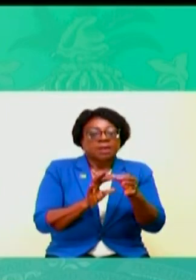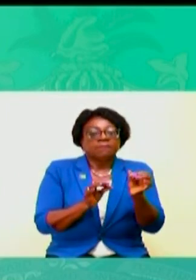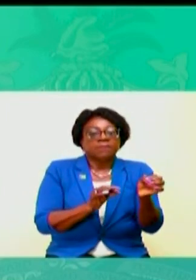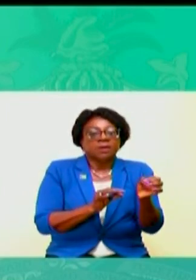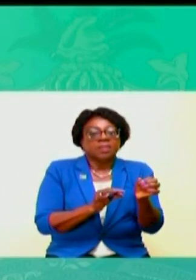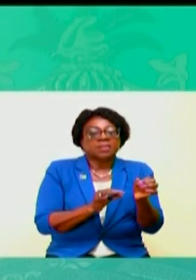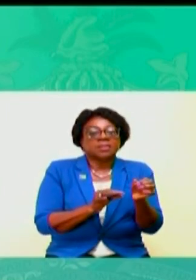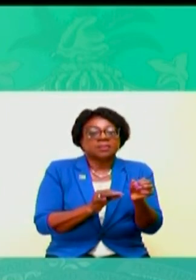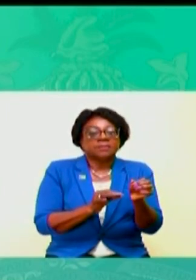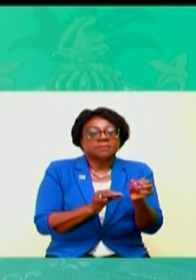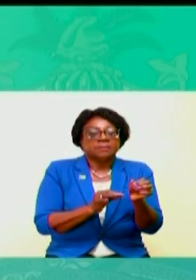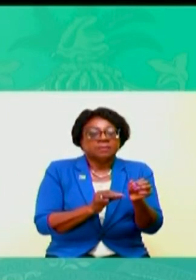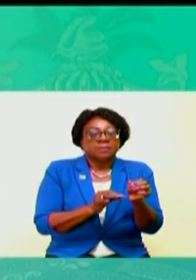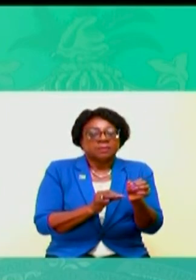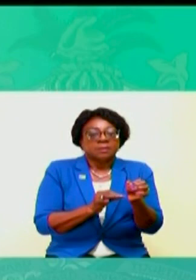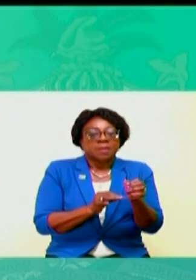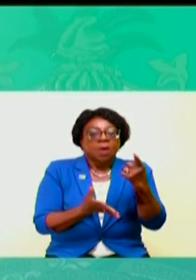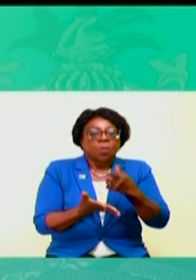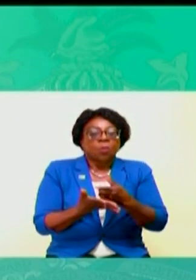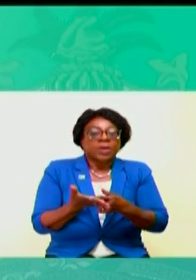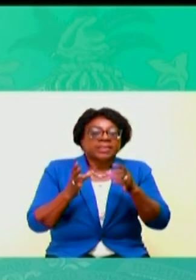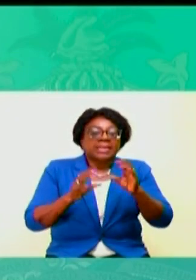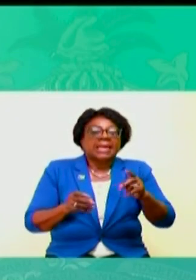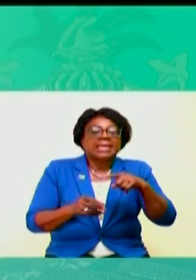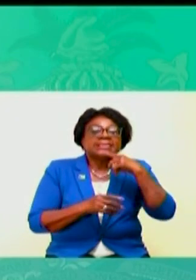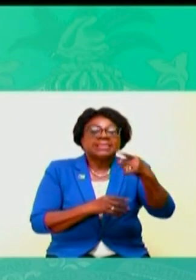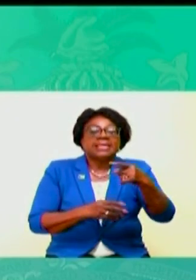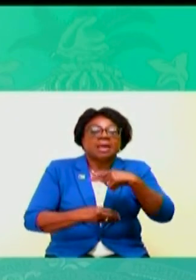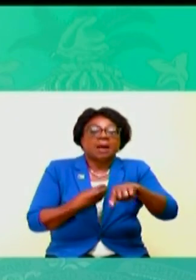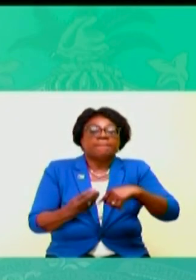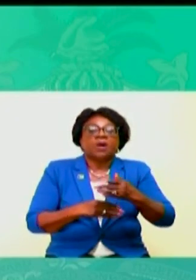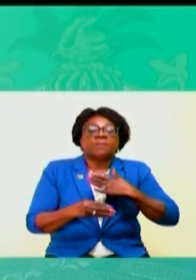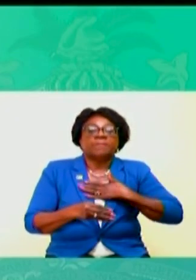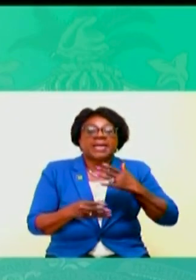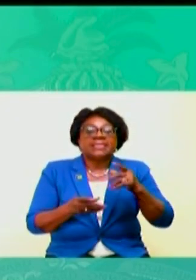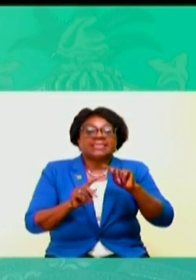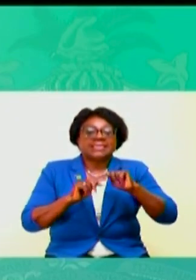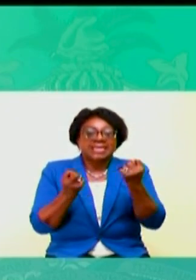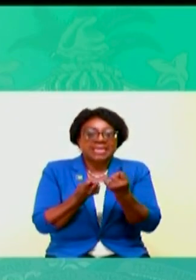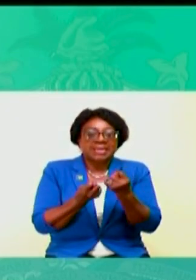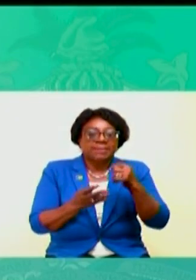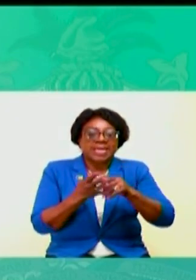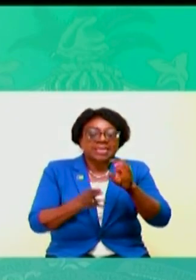Mr. Deputy Speaker, what could I say about my team, Carmichael?